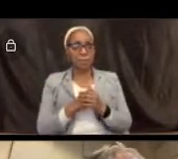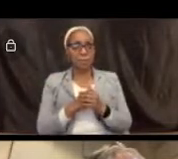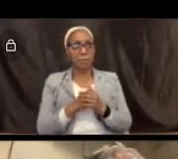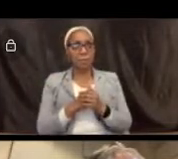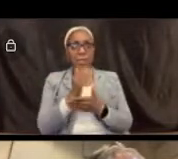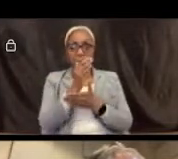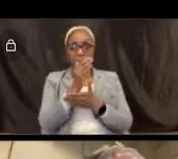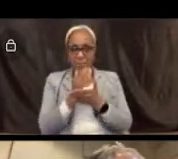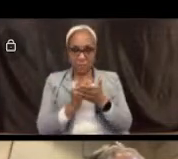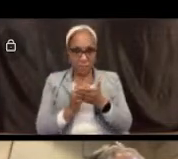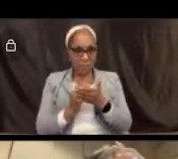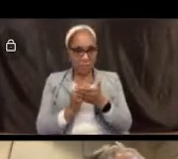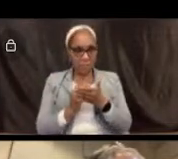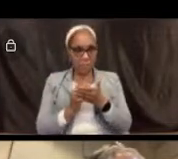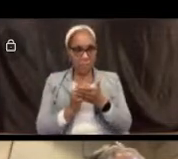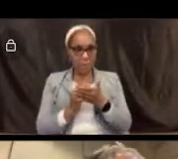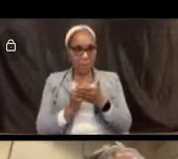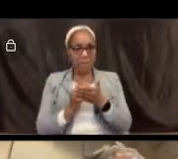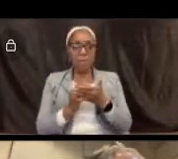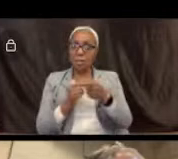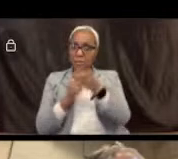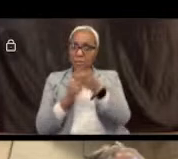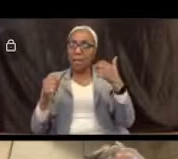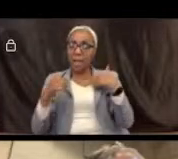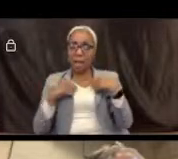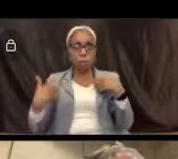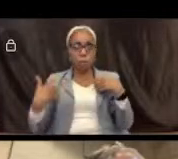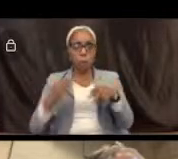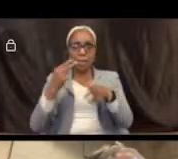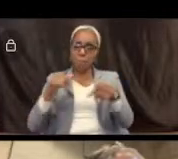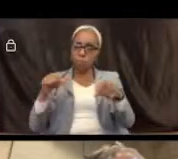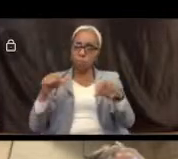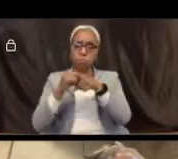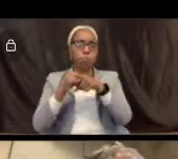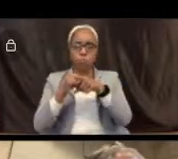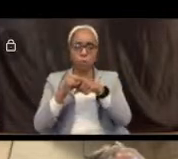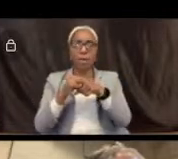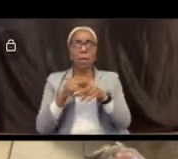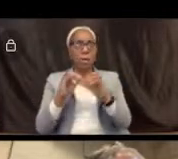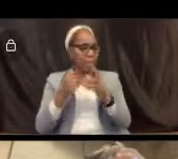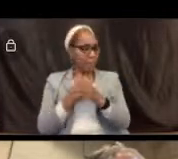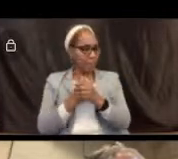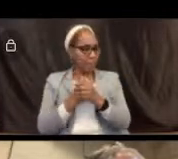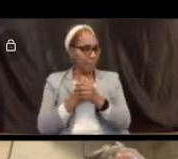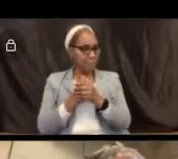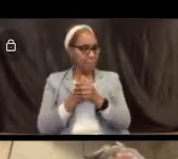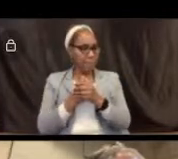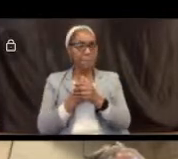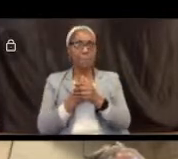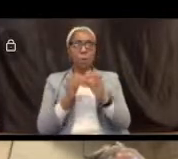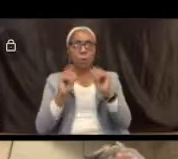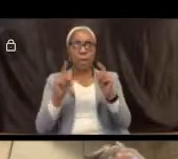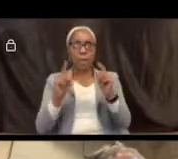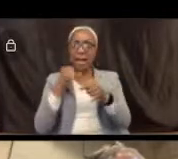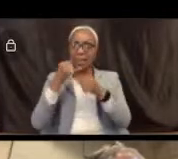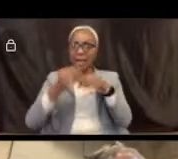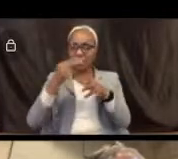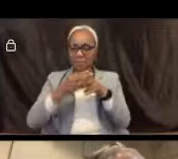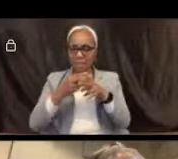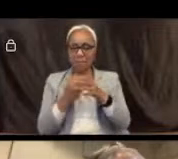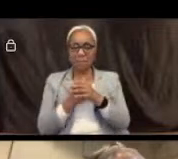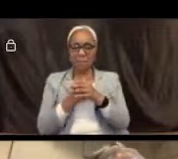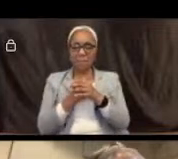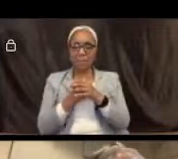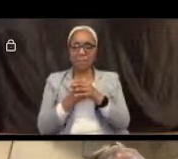And some of us would have some pretty long names if we done what they do, where we have last name we normally